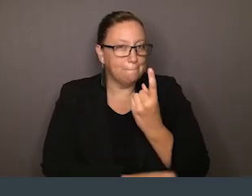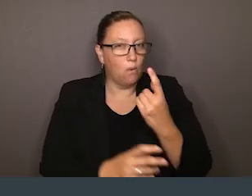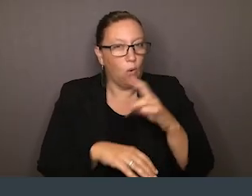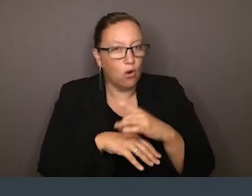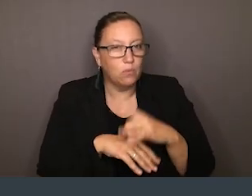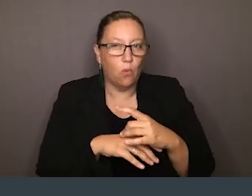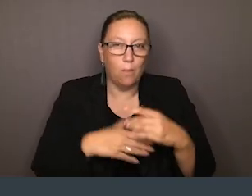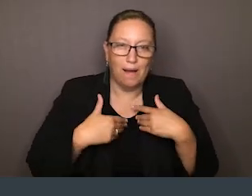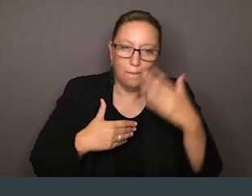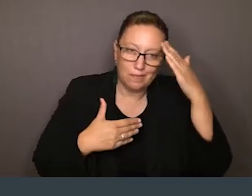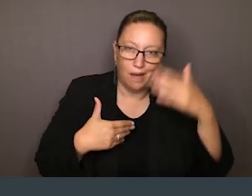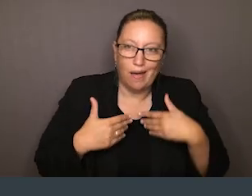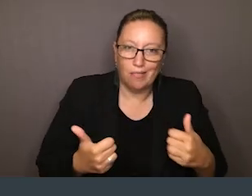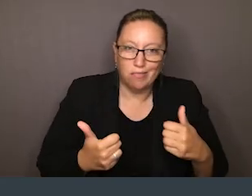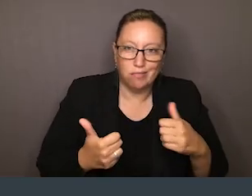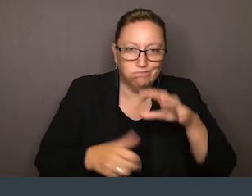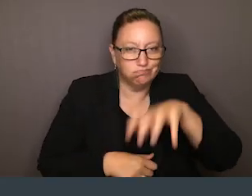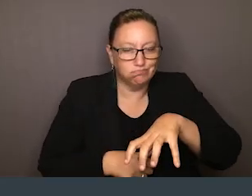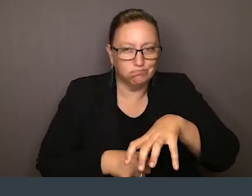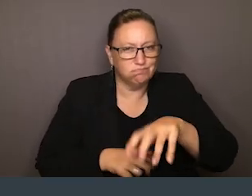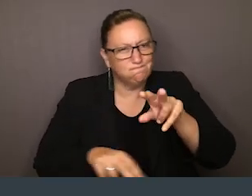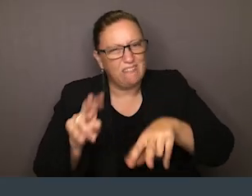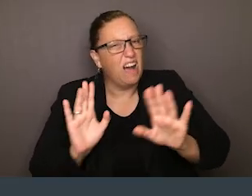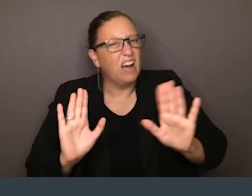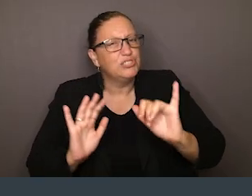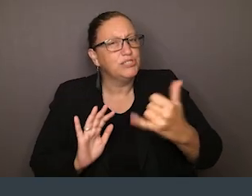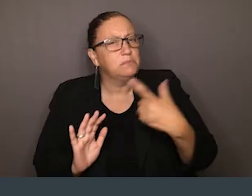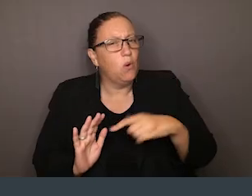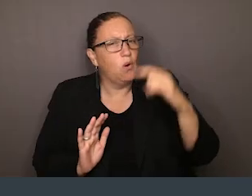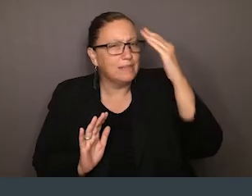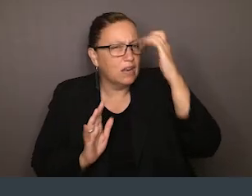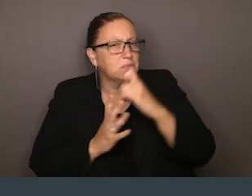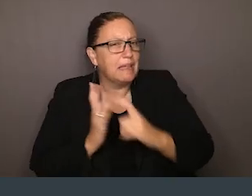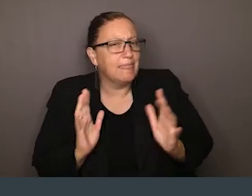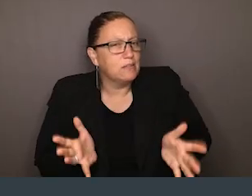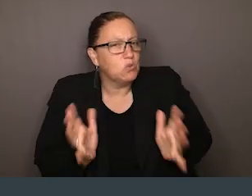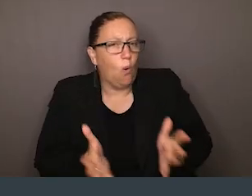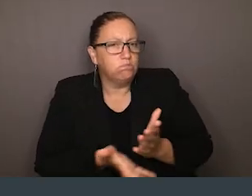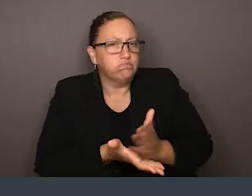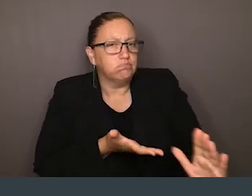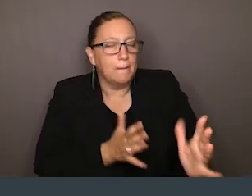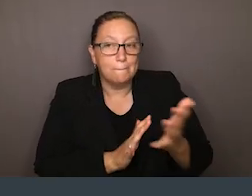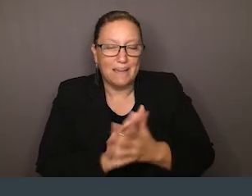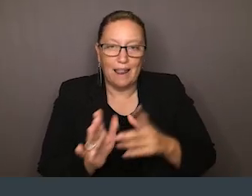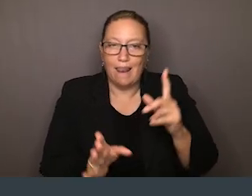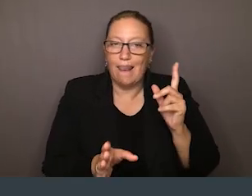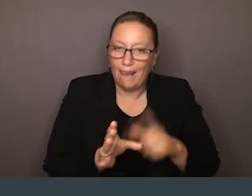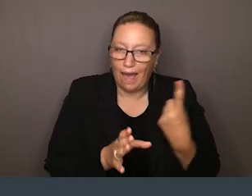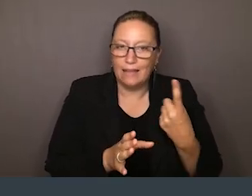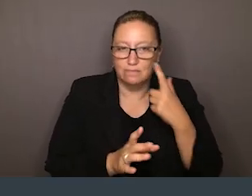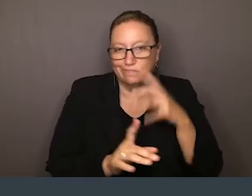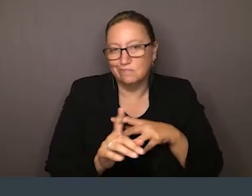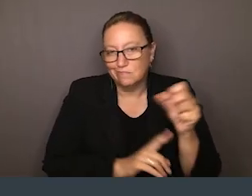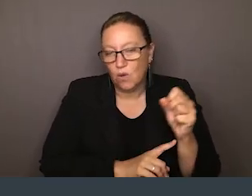or misattributed to the disability itself, meaning that conditions are often recognised late